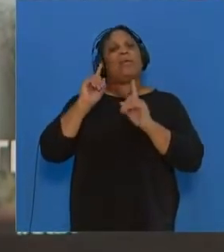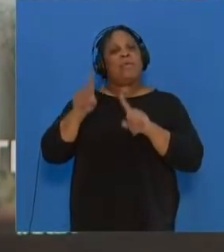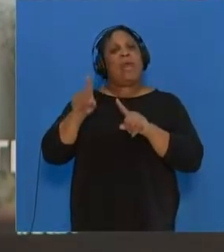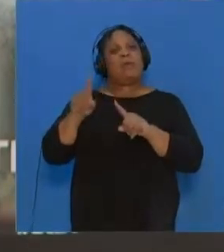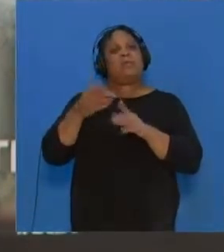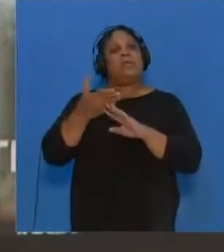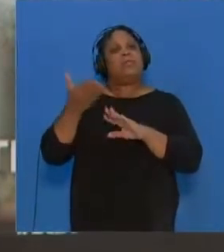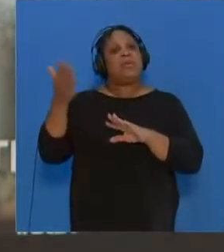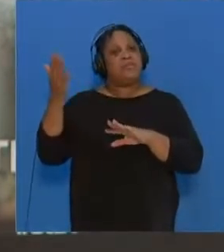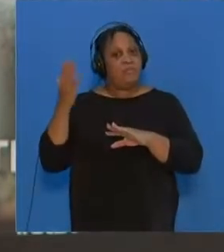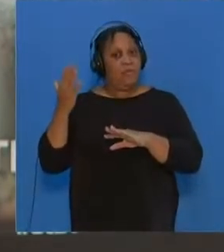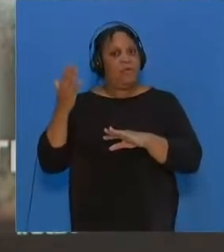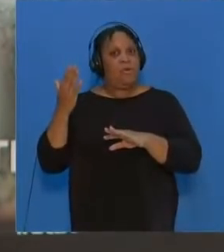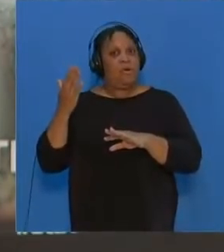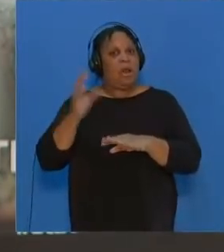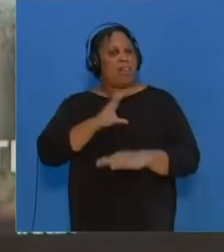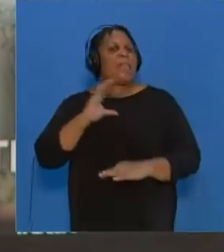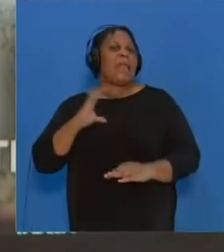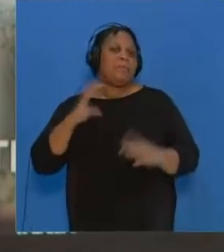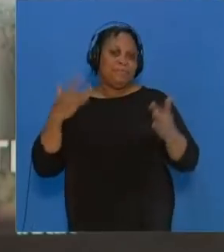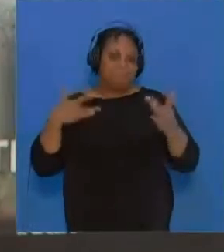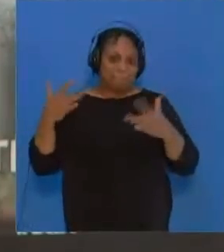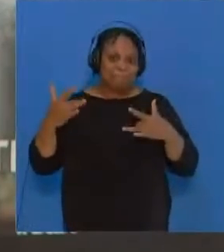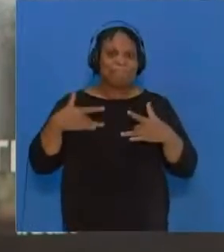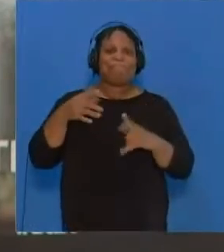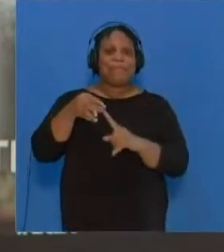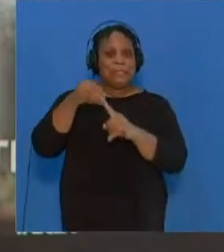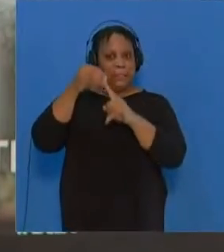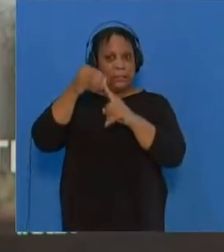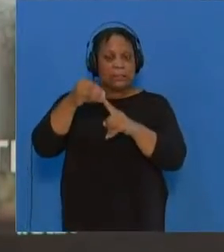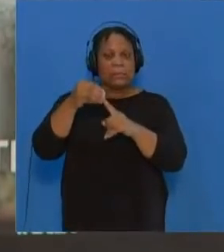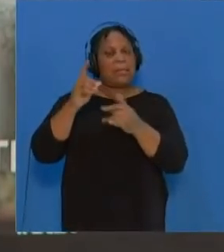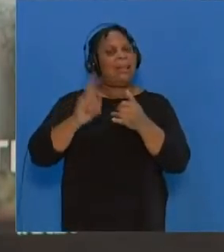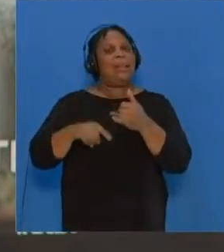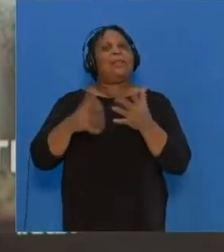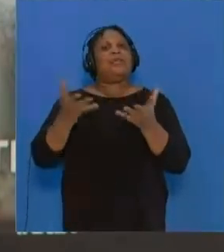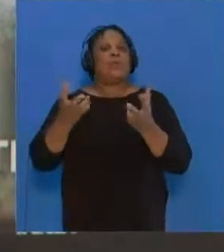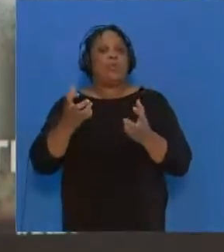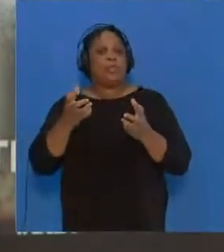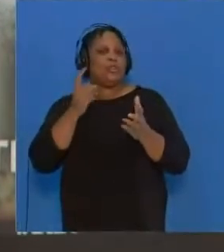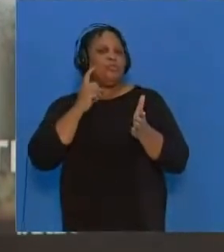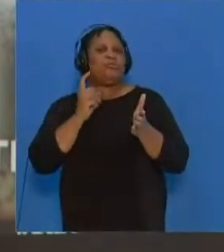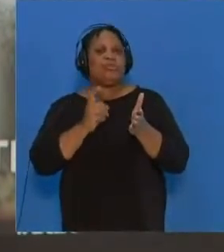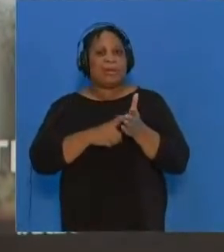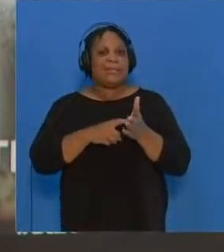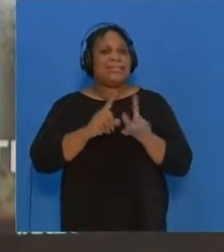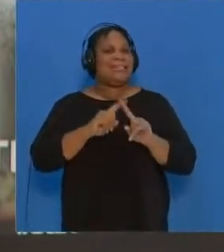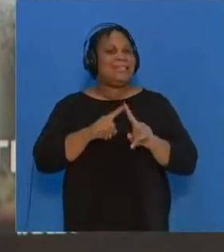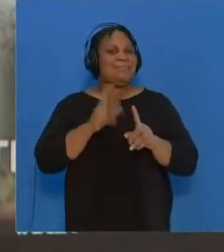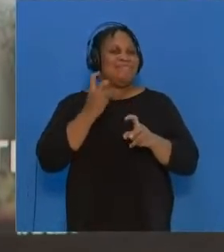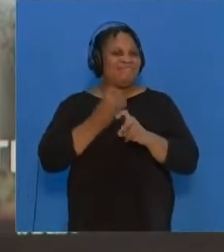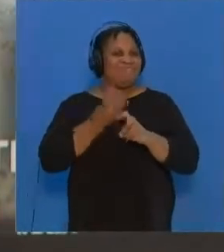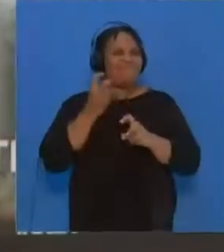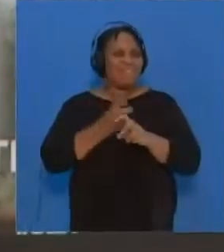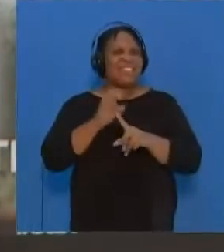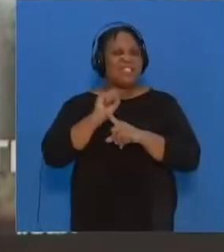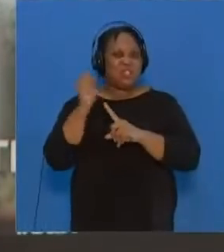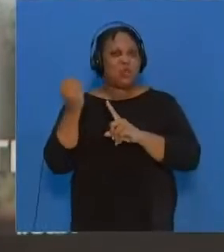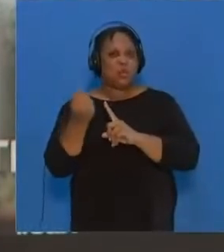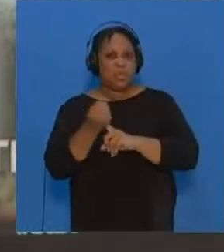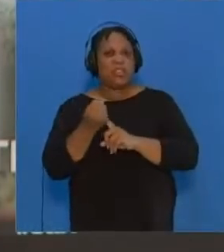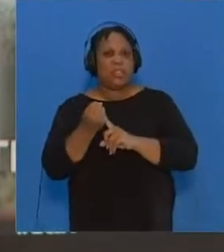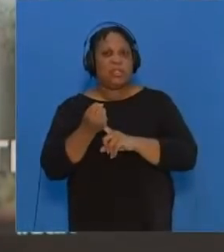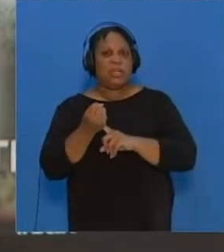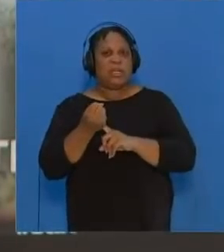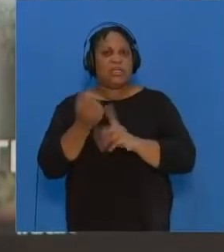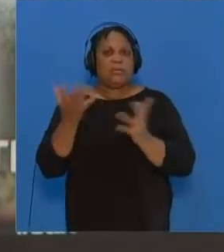the cabinet considered this specifically, the last thing we wanted to do was recognize that we're in a difficult situation. So Just want to clarify, because this